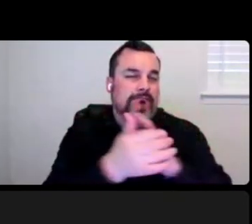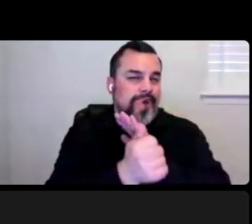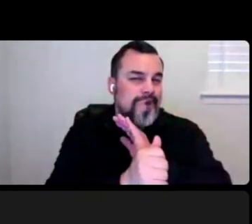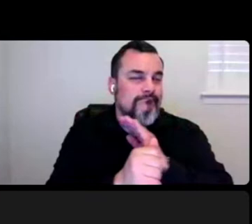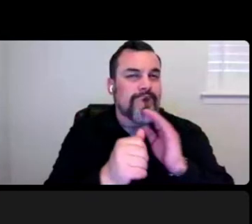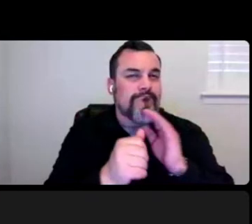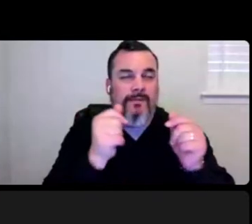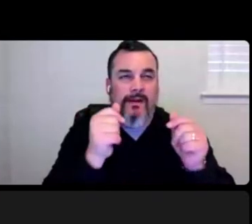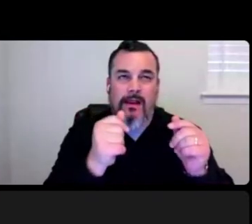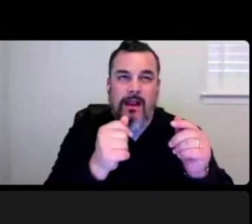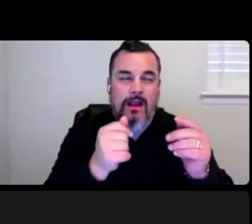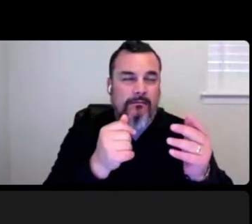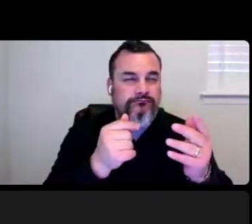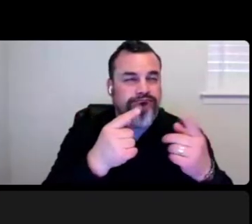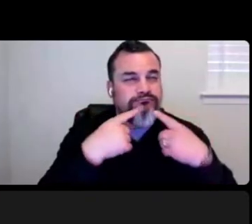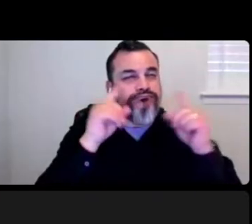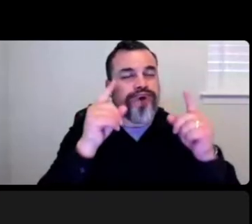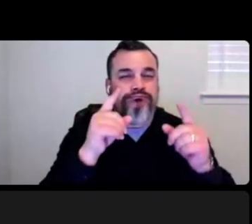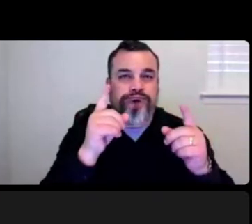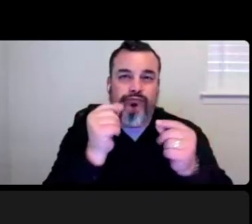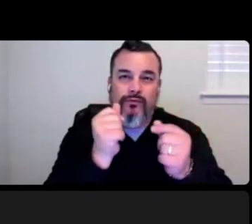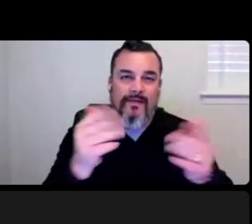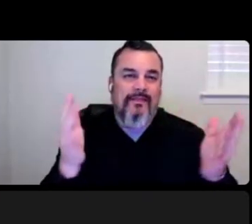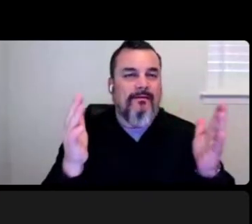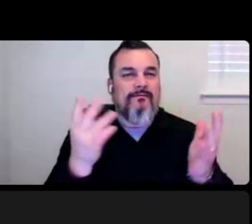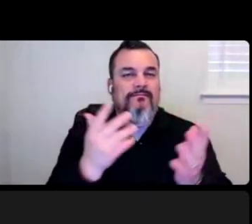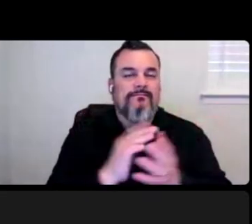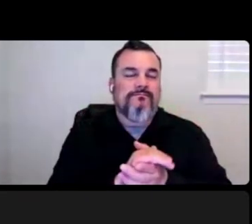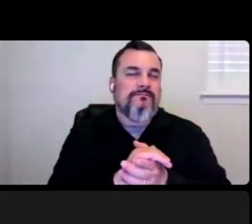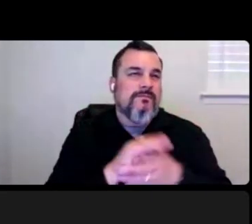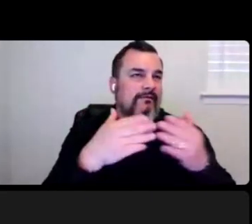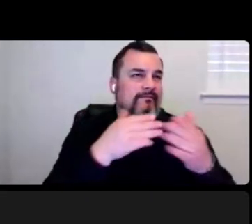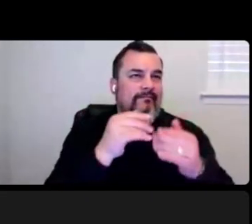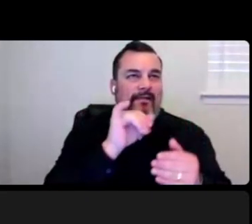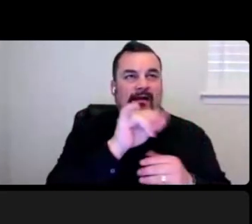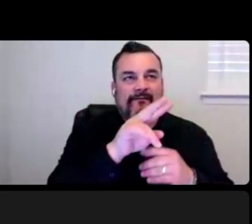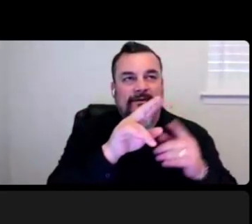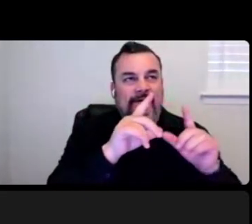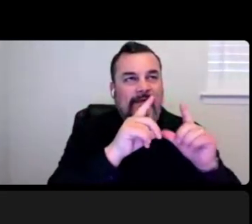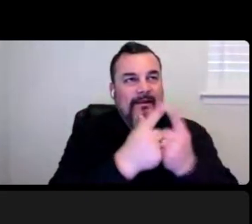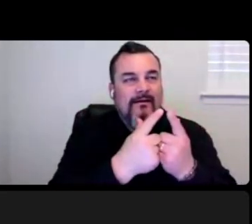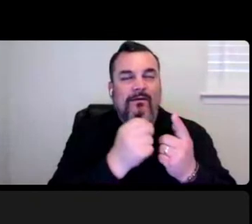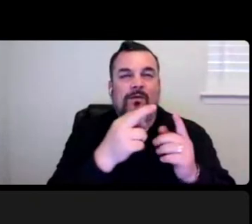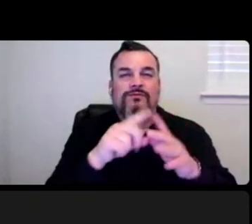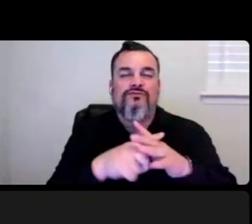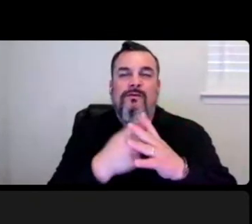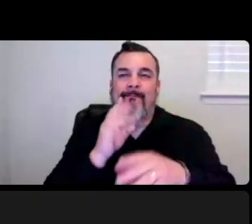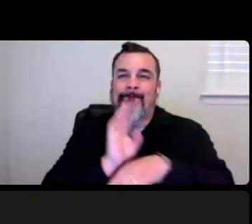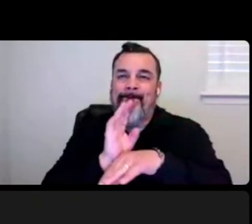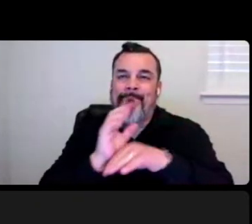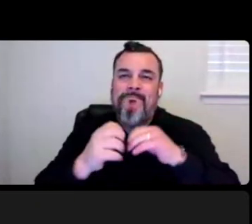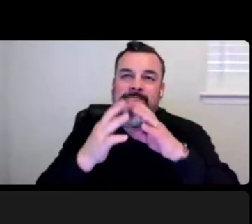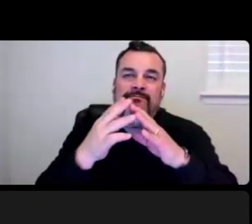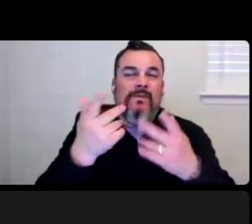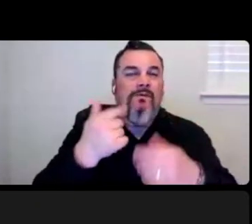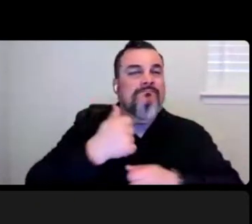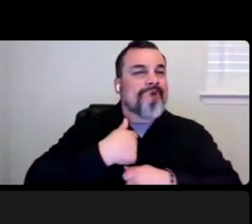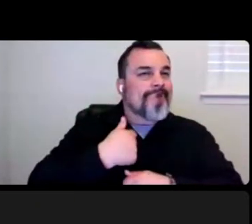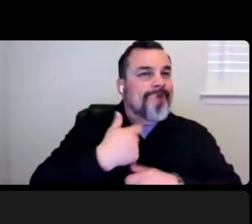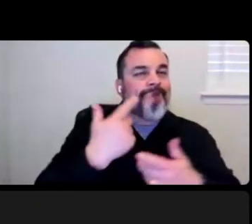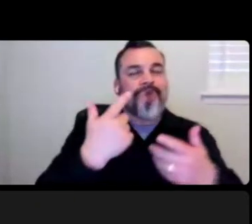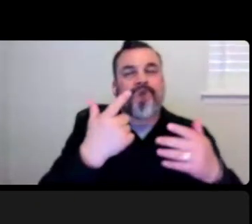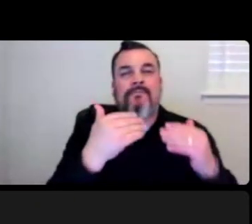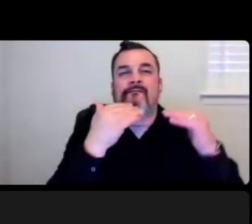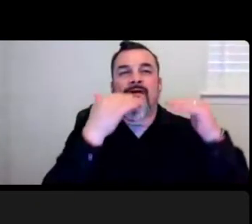they can go anywhere and do anything, whether that's Ivy League college or starting a business or in the armed services and